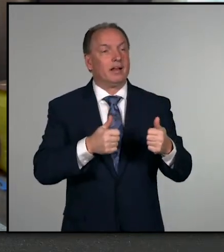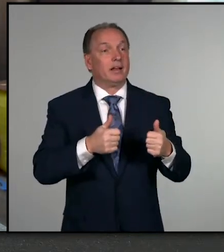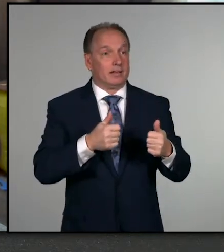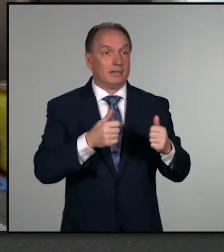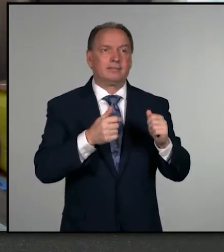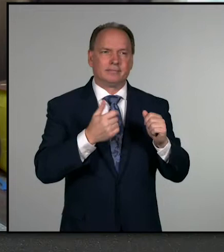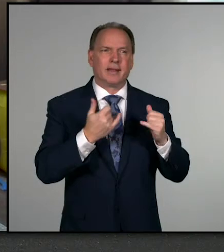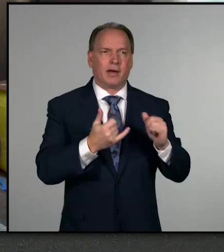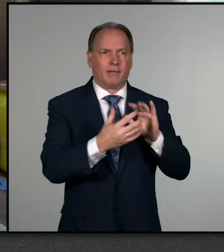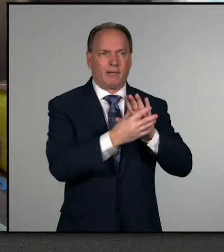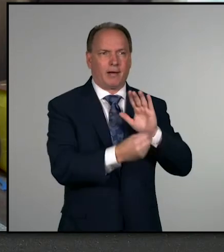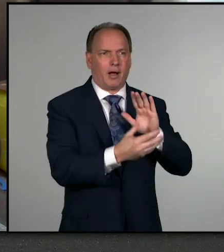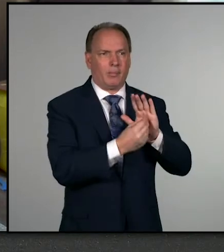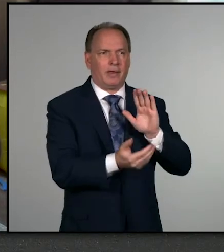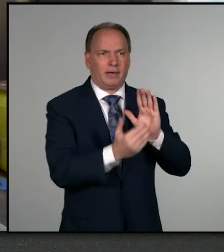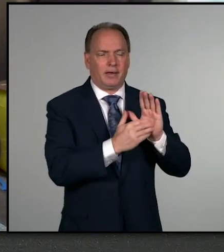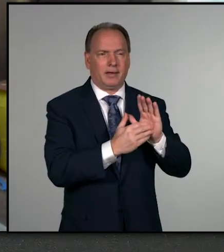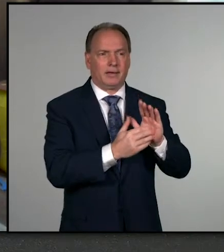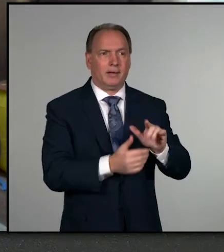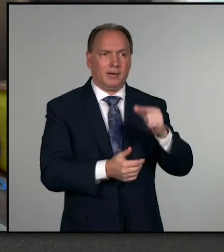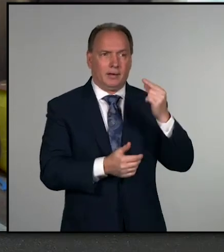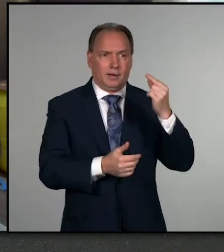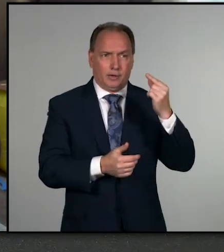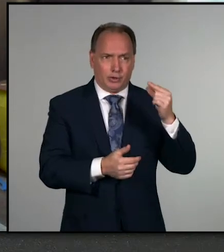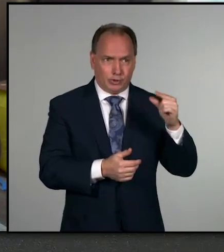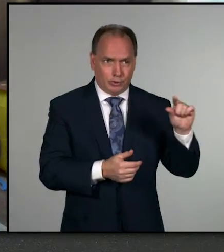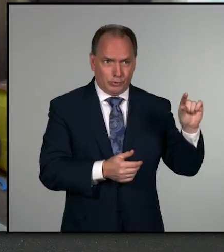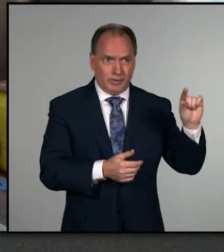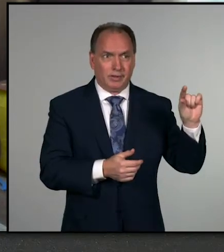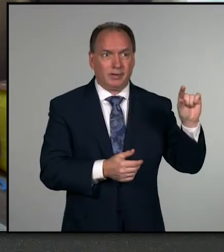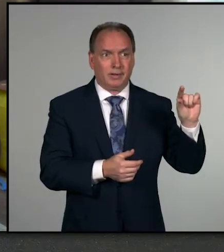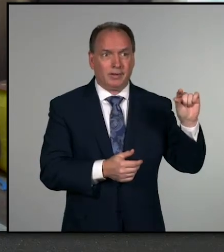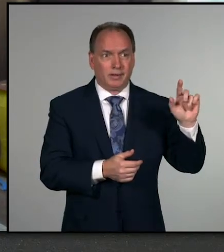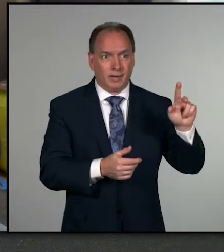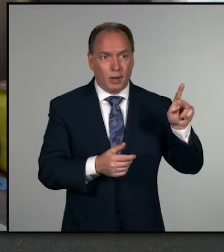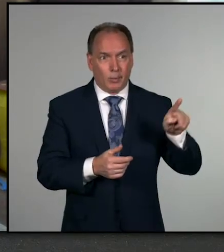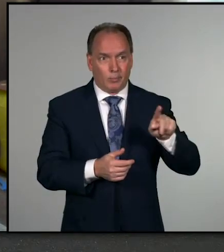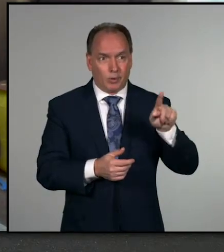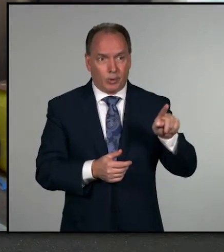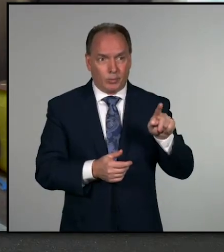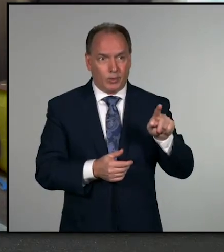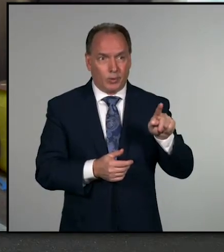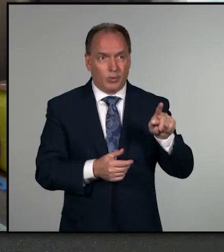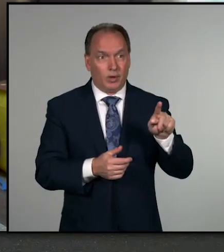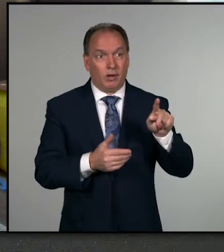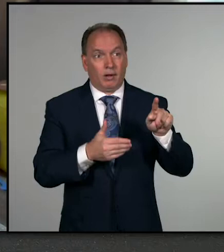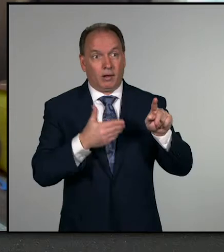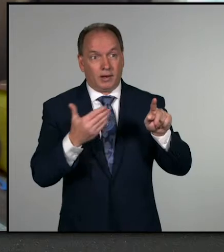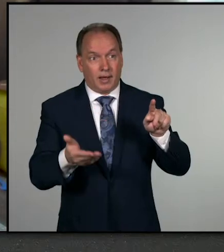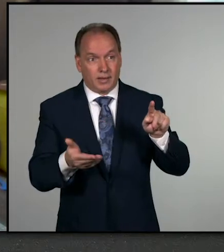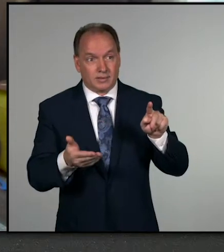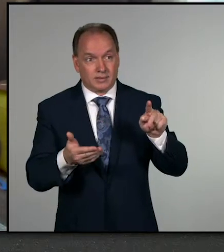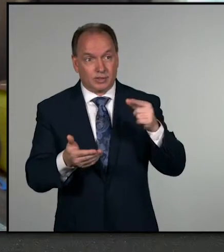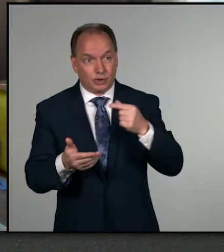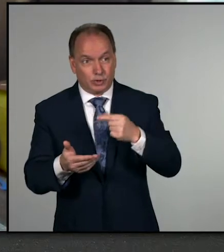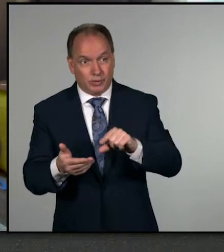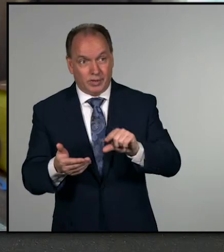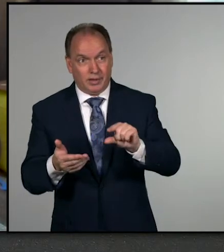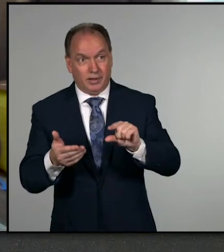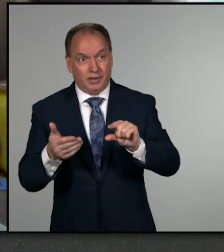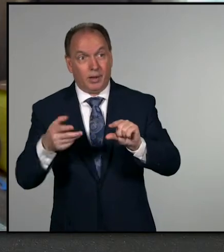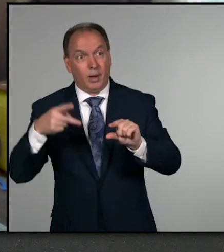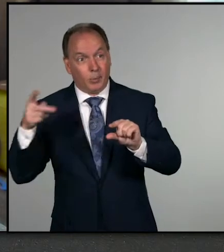Wonderful. Let's say our pattern colors together and see if we can figure out what comes next. Green, purple,